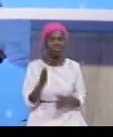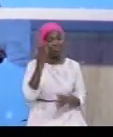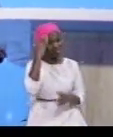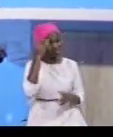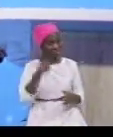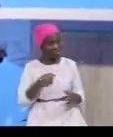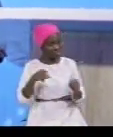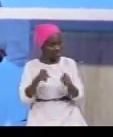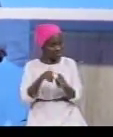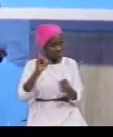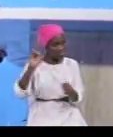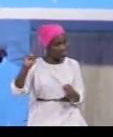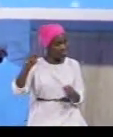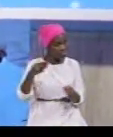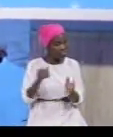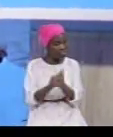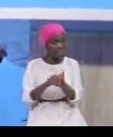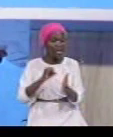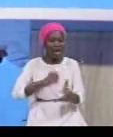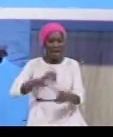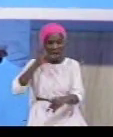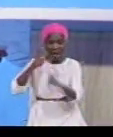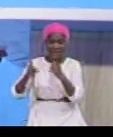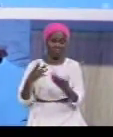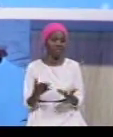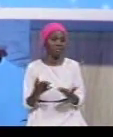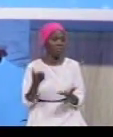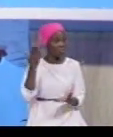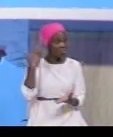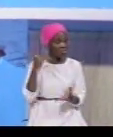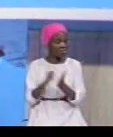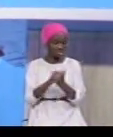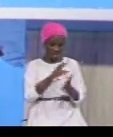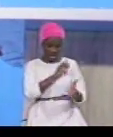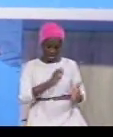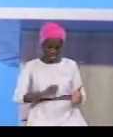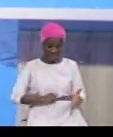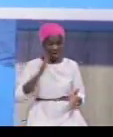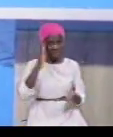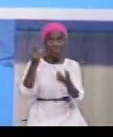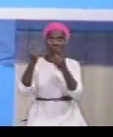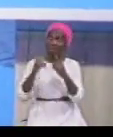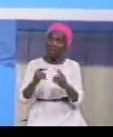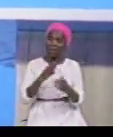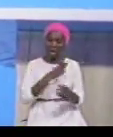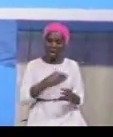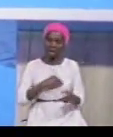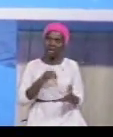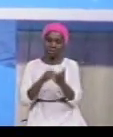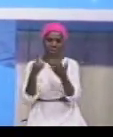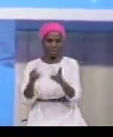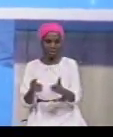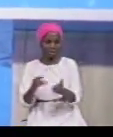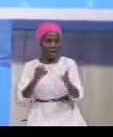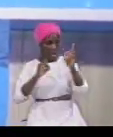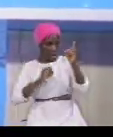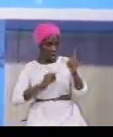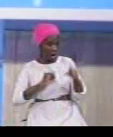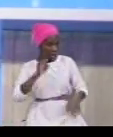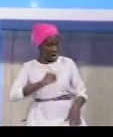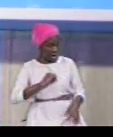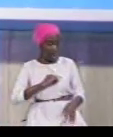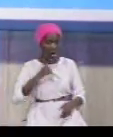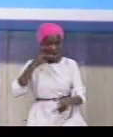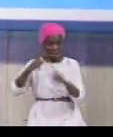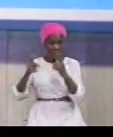prophesied that the Emmanuel will come. That's me. I prophesied his son shall be given while the child